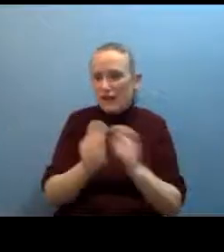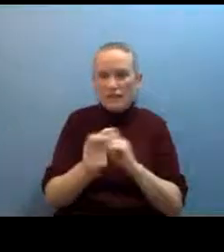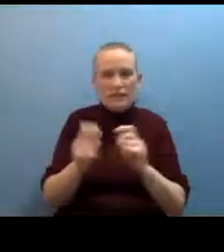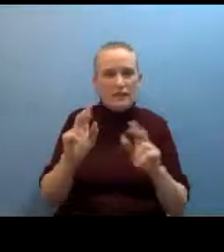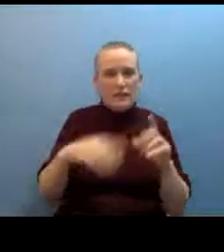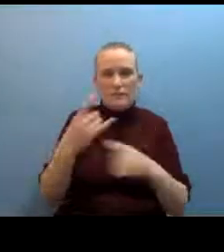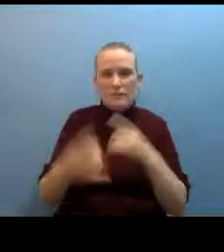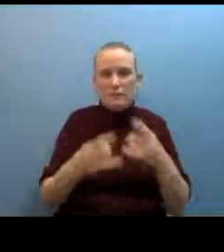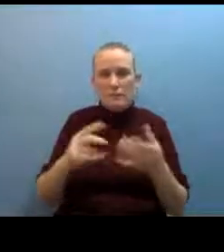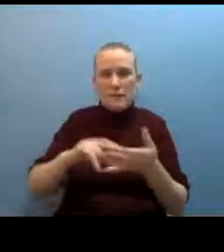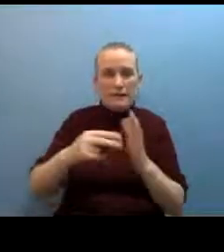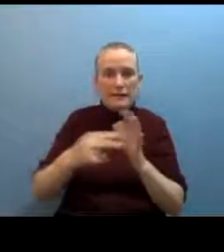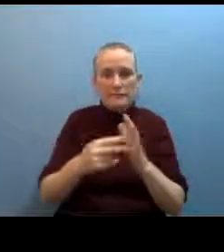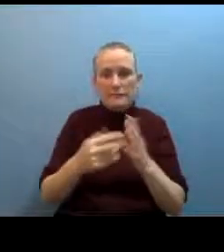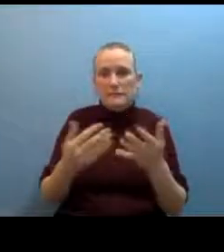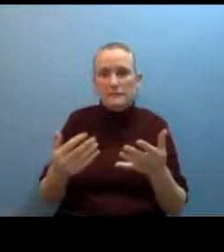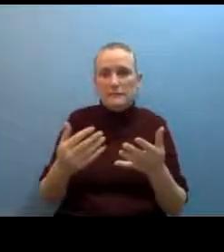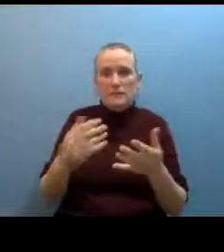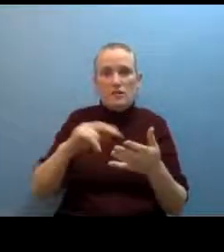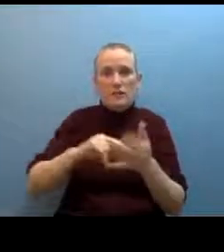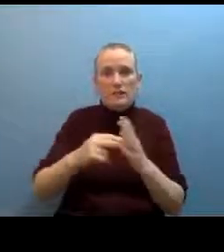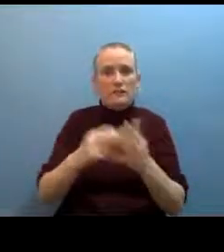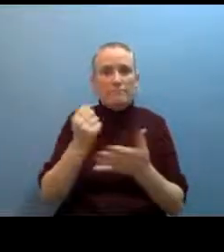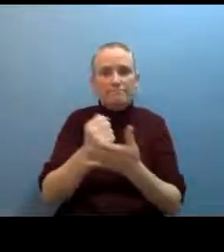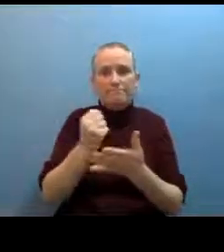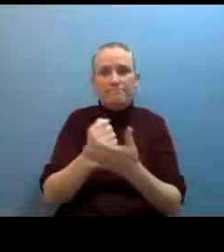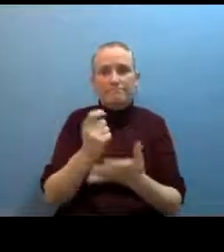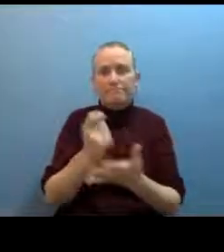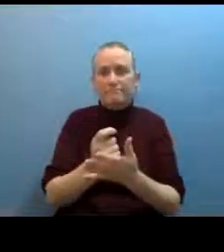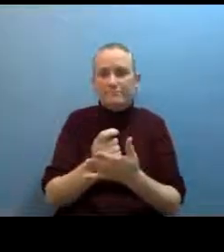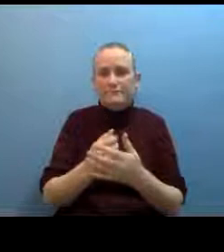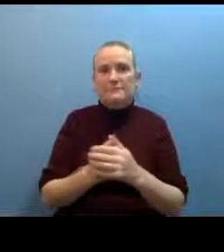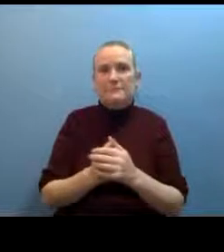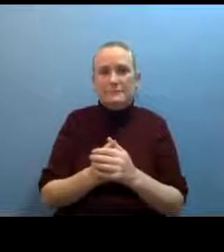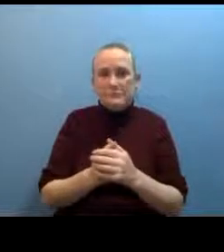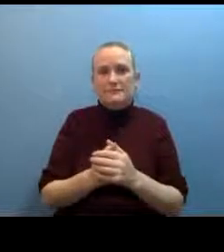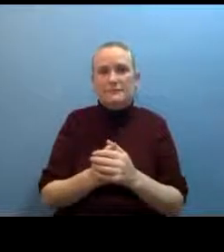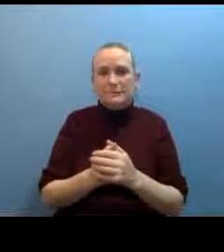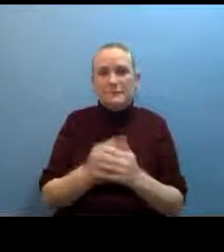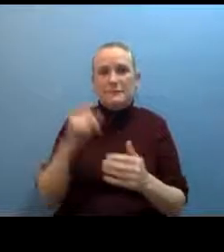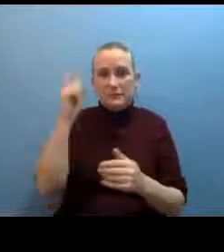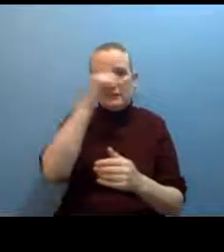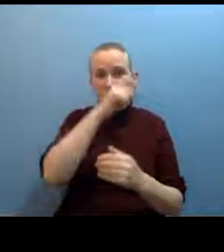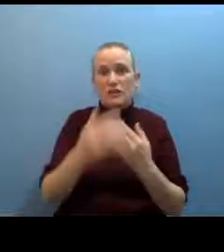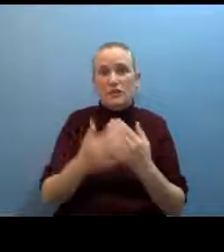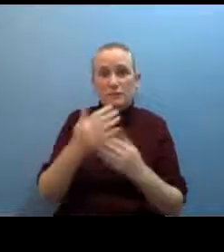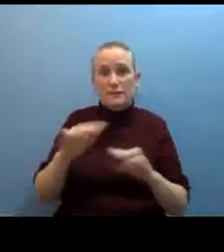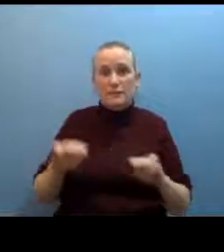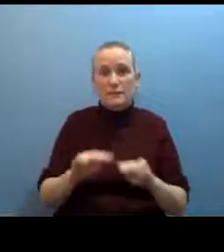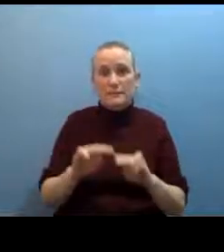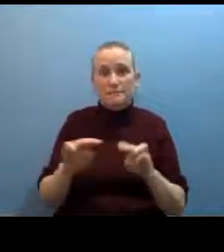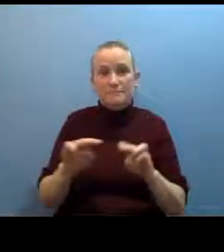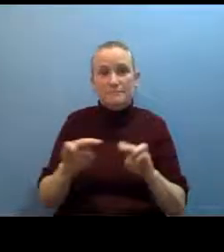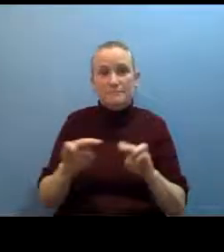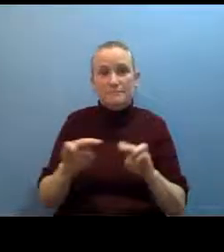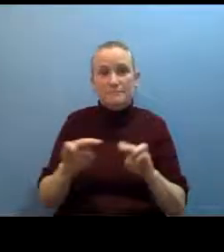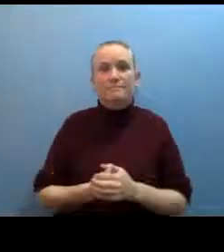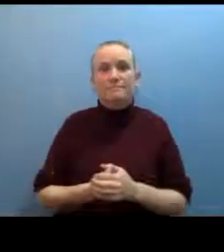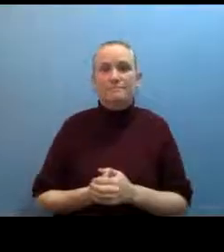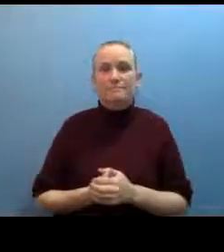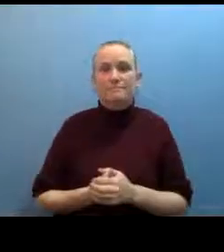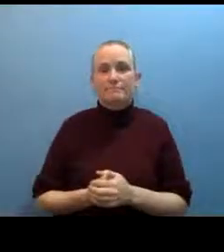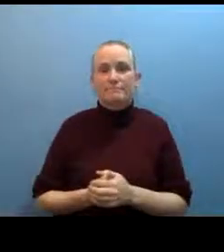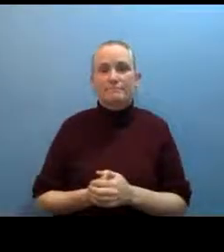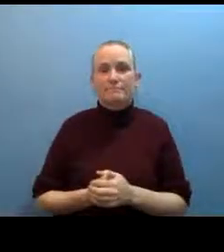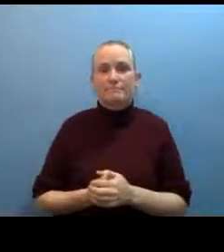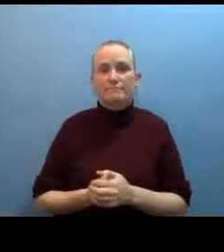that and arranging study times and things is definitely quite difficult for young people as well. We're seeing